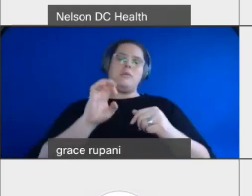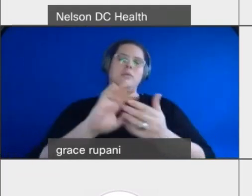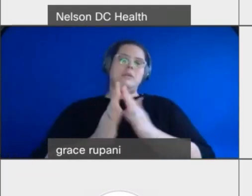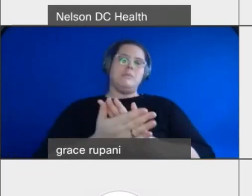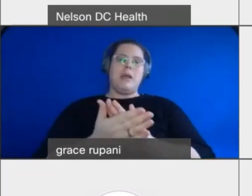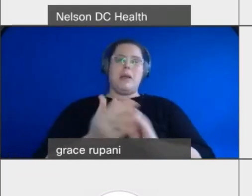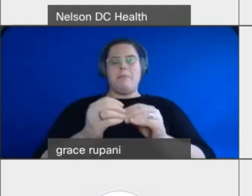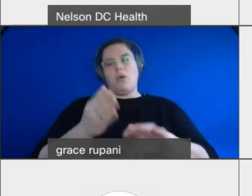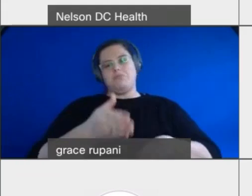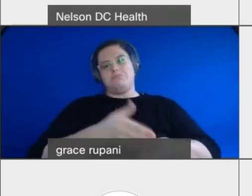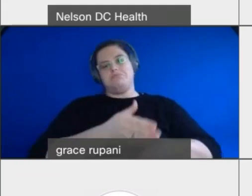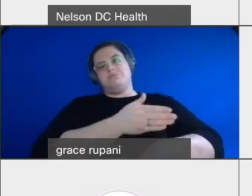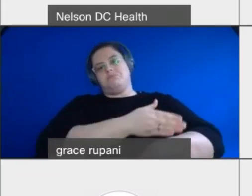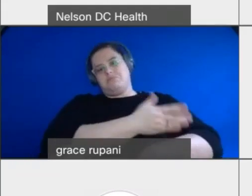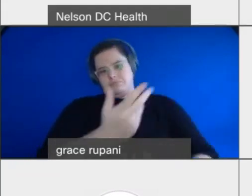Thank you.